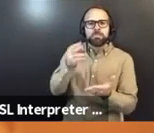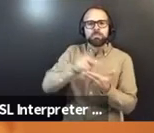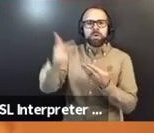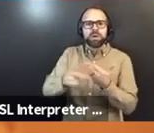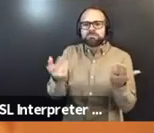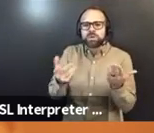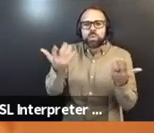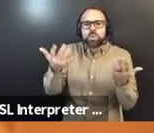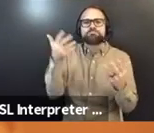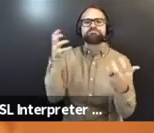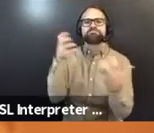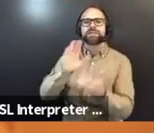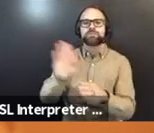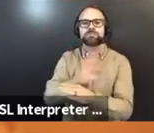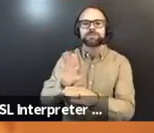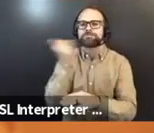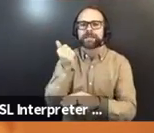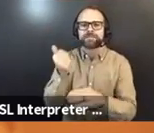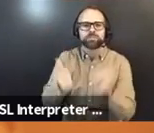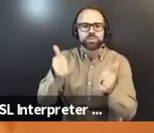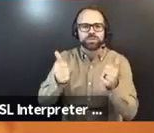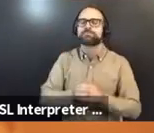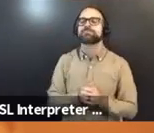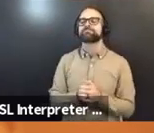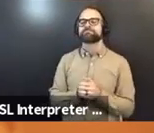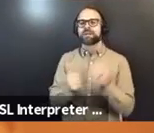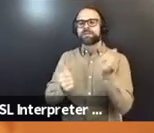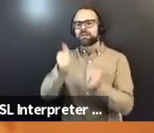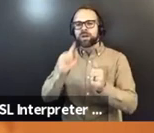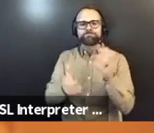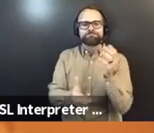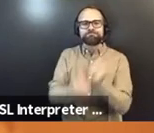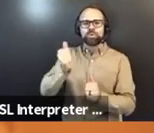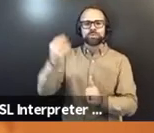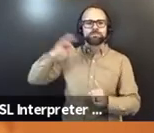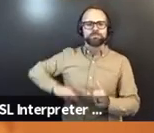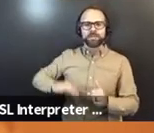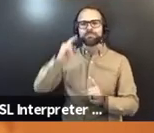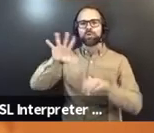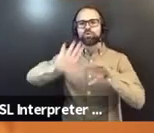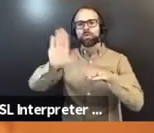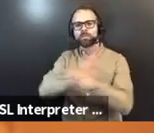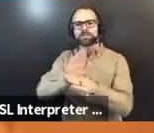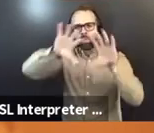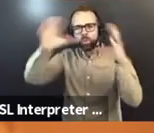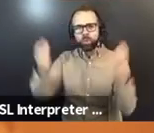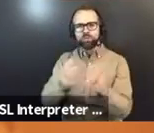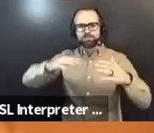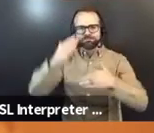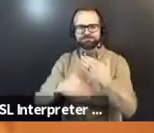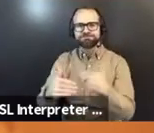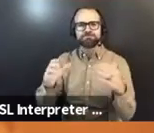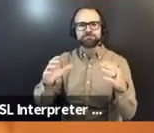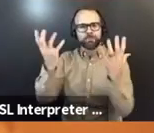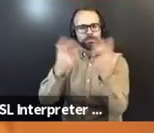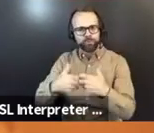business. We're going to look at how to leverage them and how to improve your business's overall performance. So before I introduce our